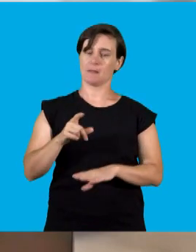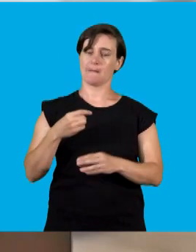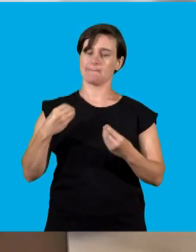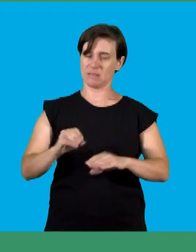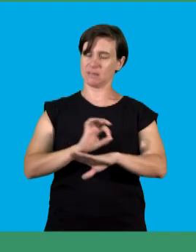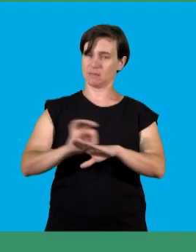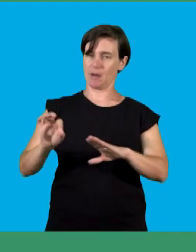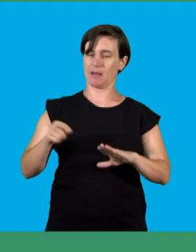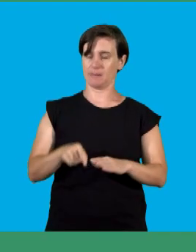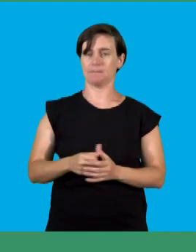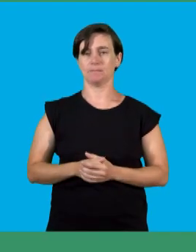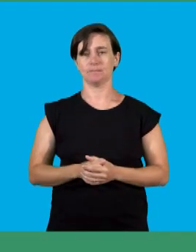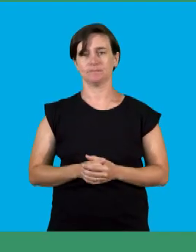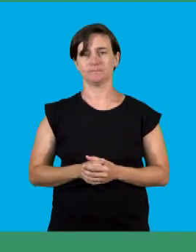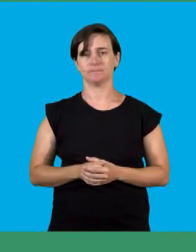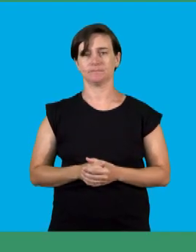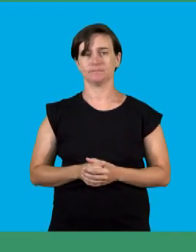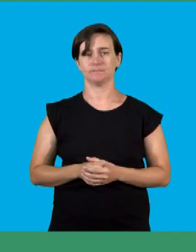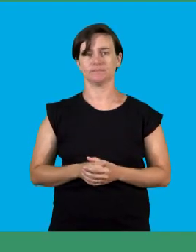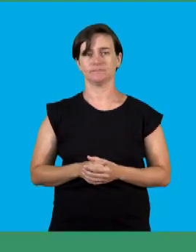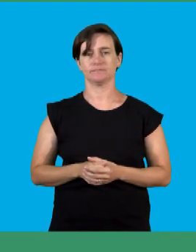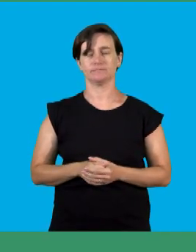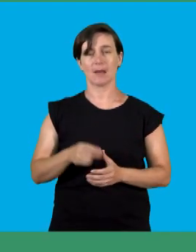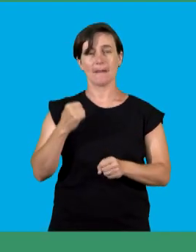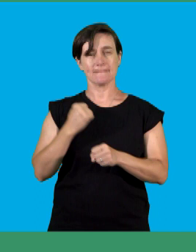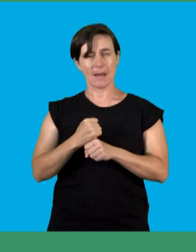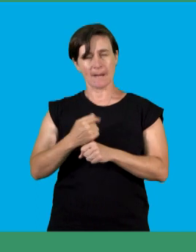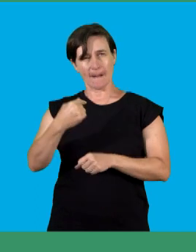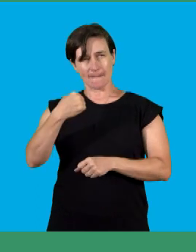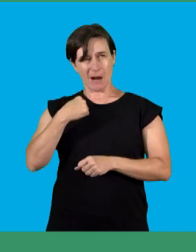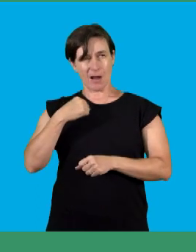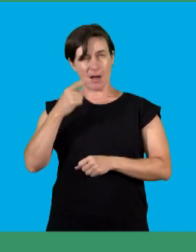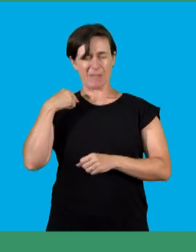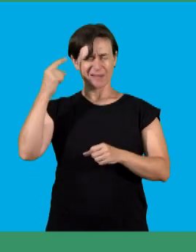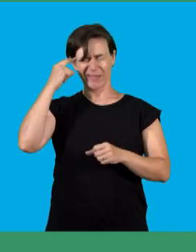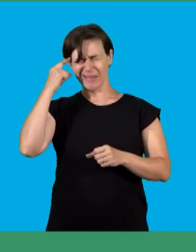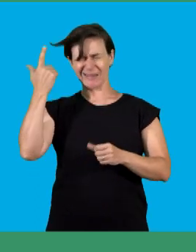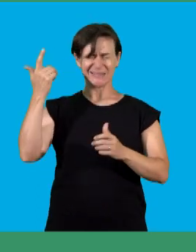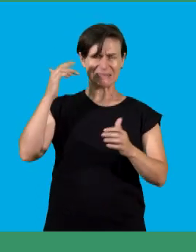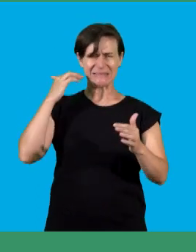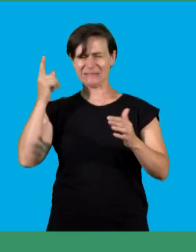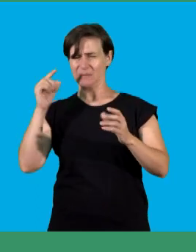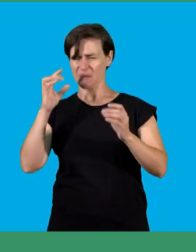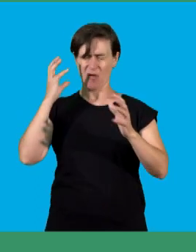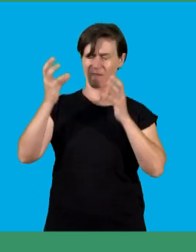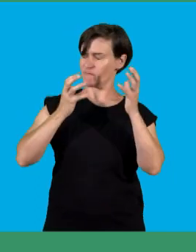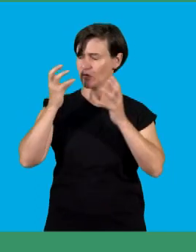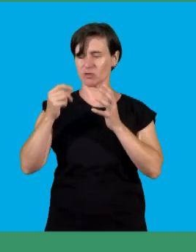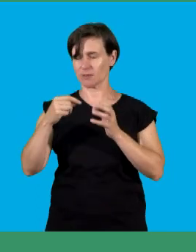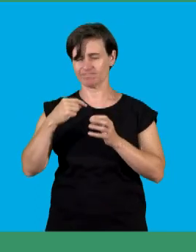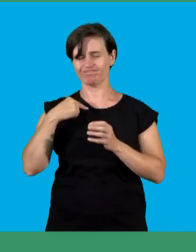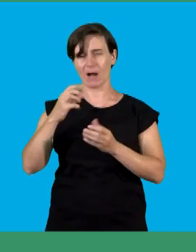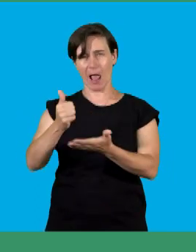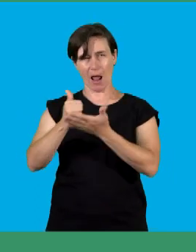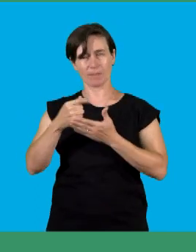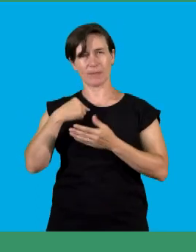first priority. It compels an entrepreneur to arrange his or her thoughts in a logical order.